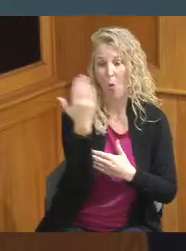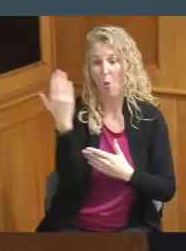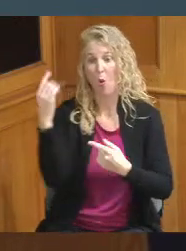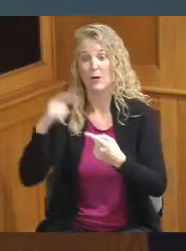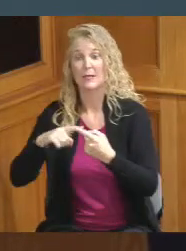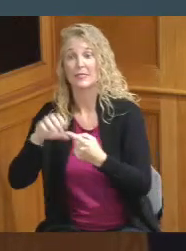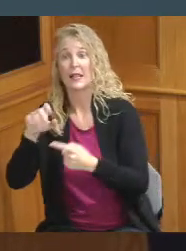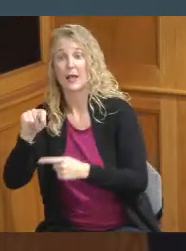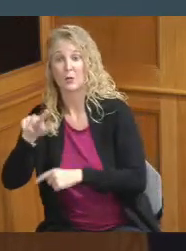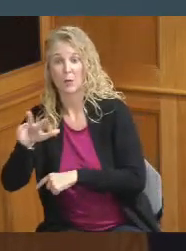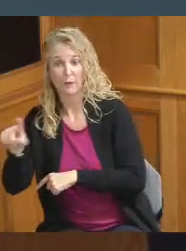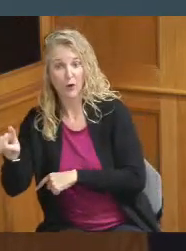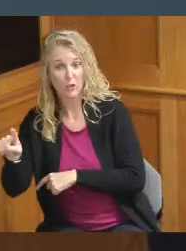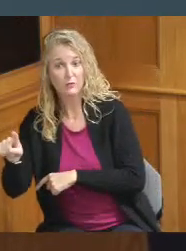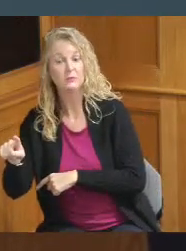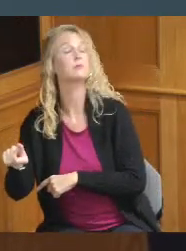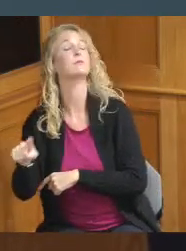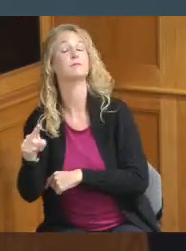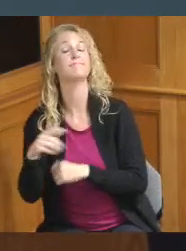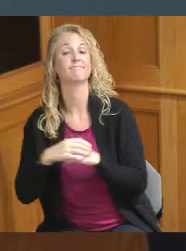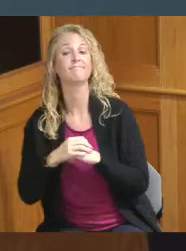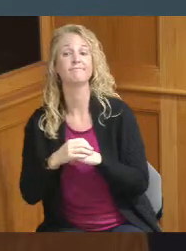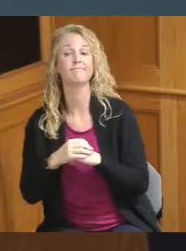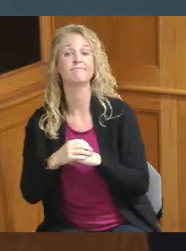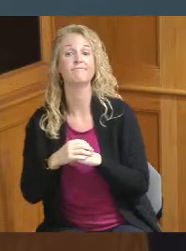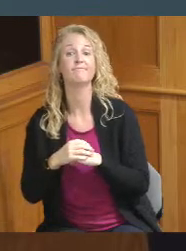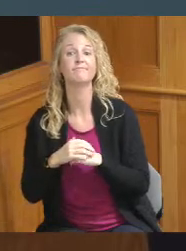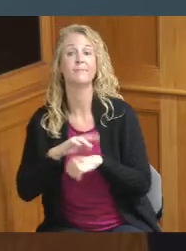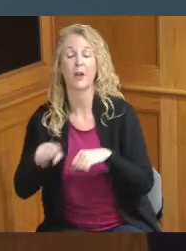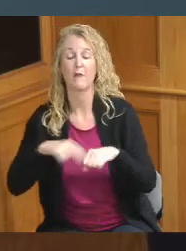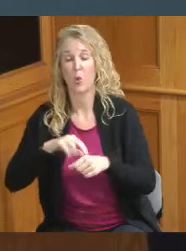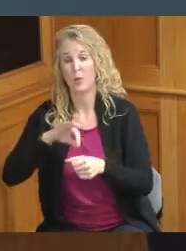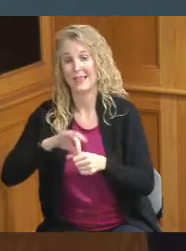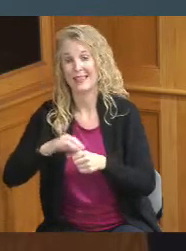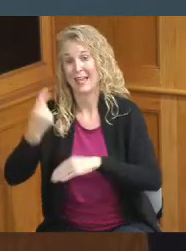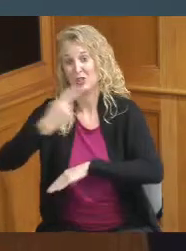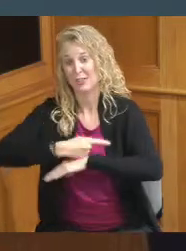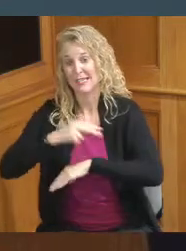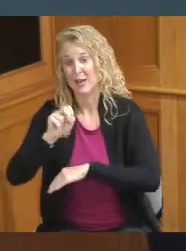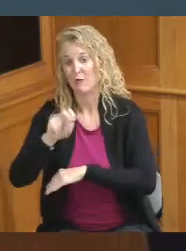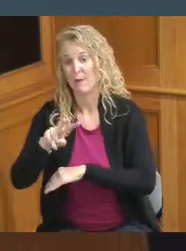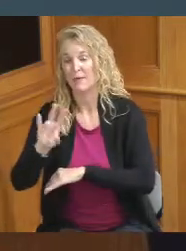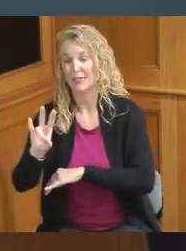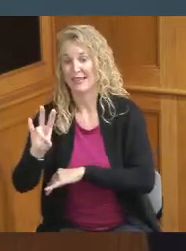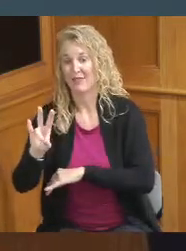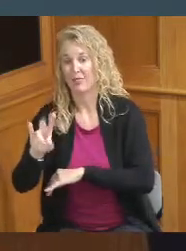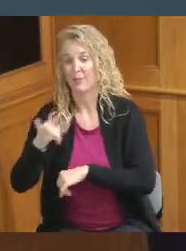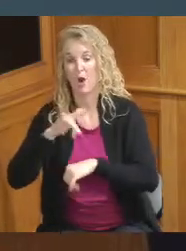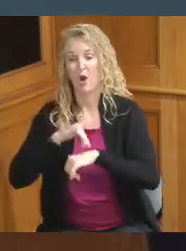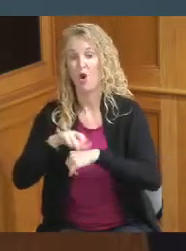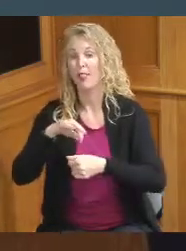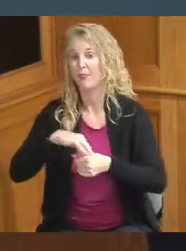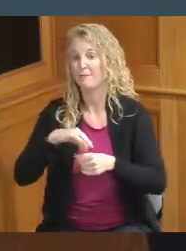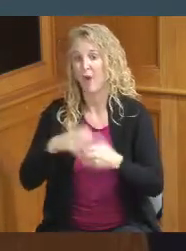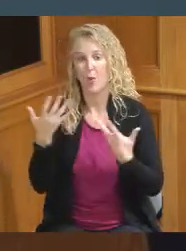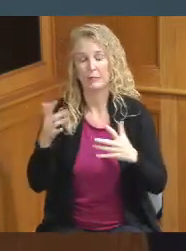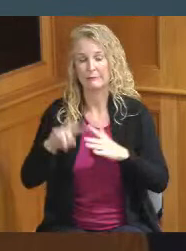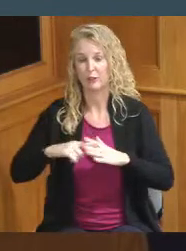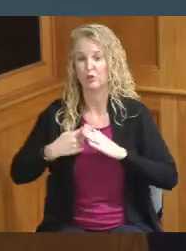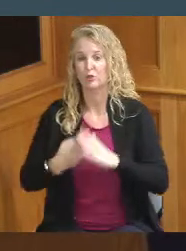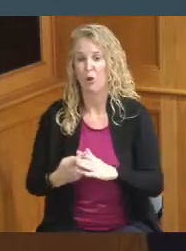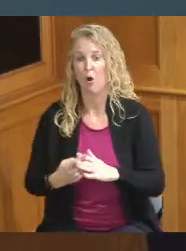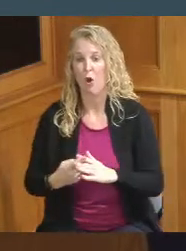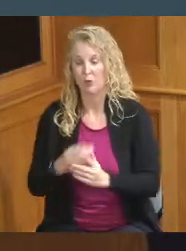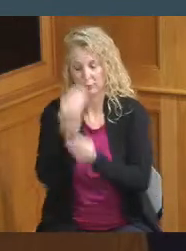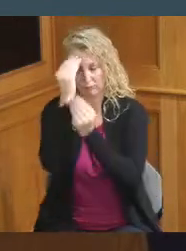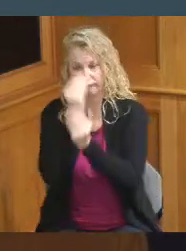October 31st. And then, of course, Election Day is November 7th, but early voting has started. So we wanted